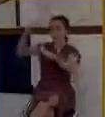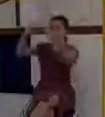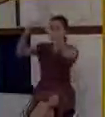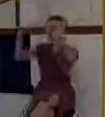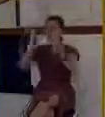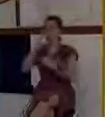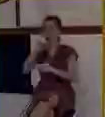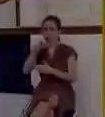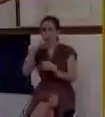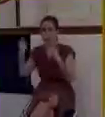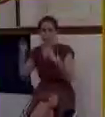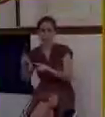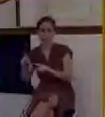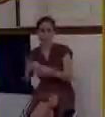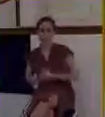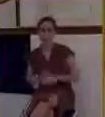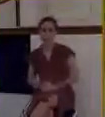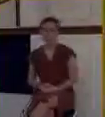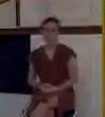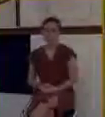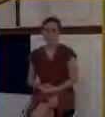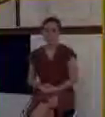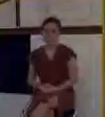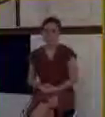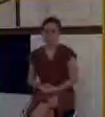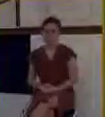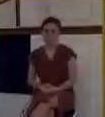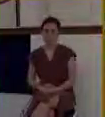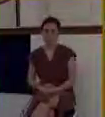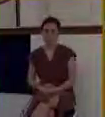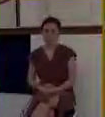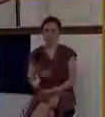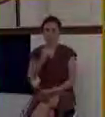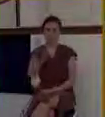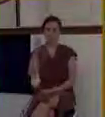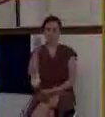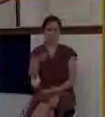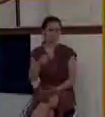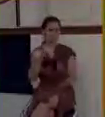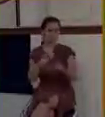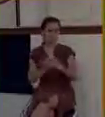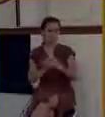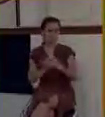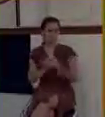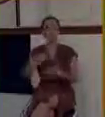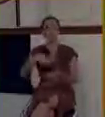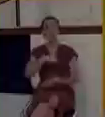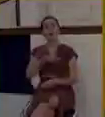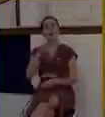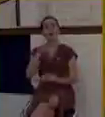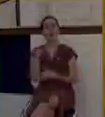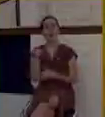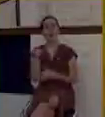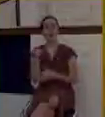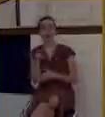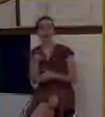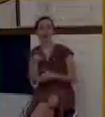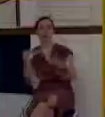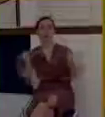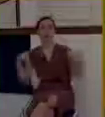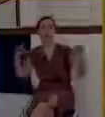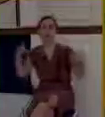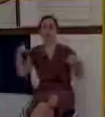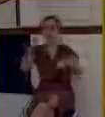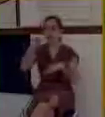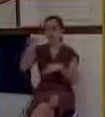not going to have a need for any of those things. He said we'll be as the angels. The angels don't marry in heaven. They have a glorified body. They shine with the